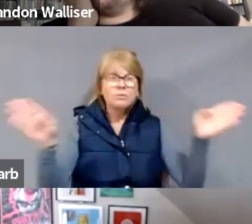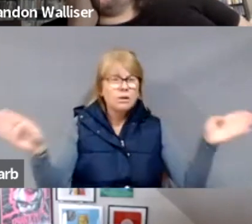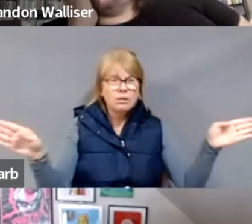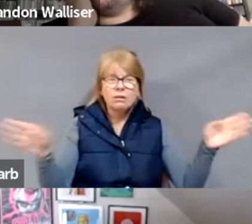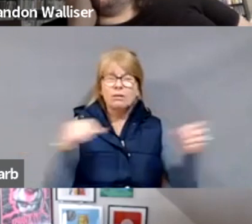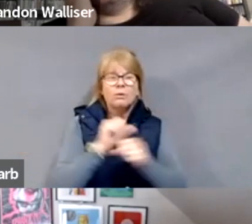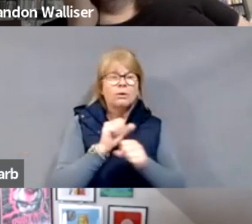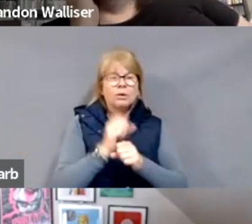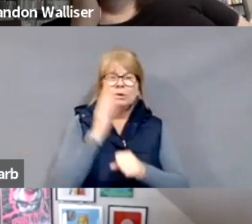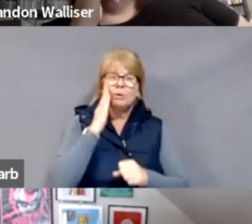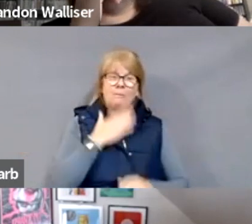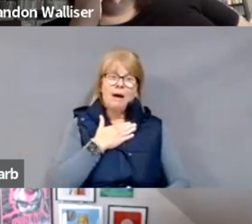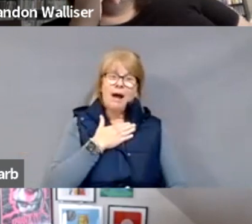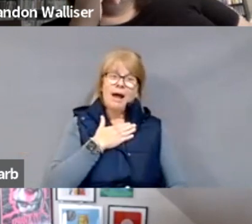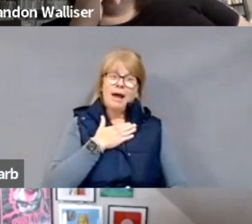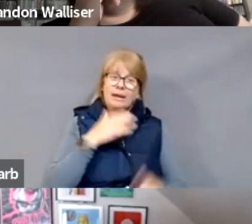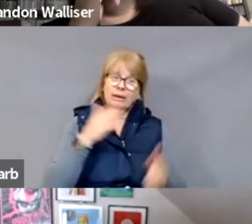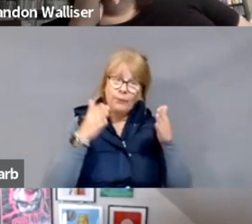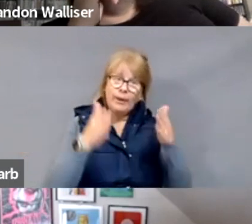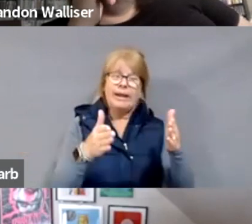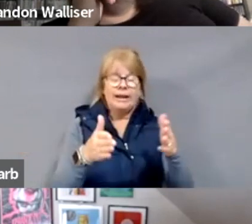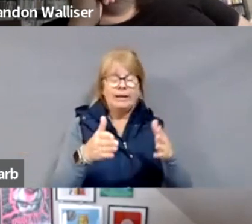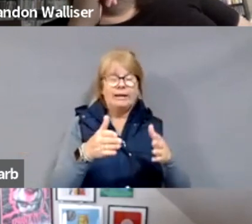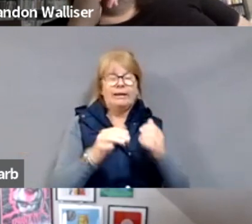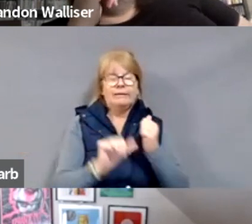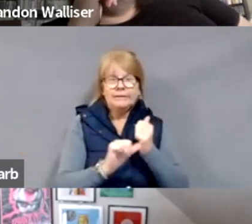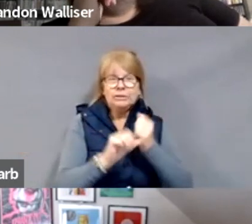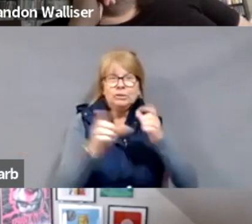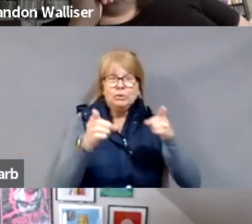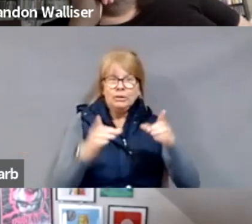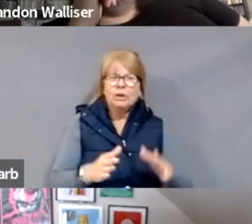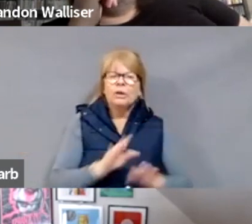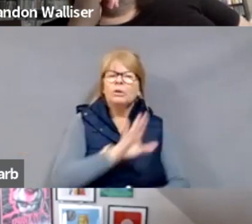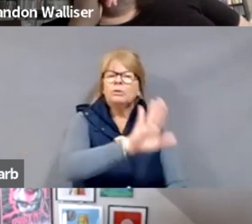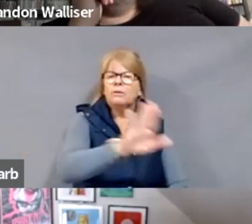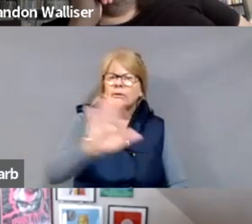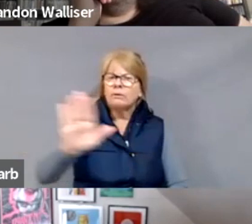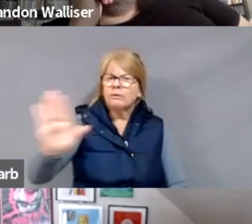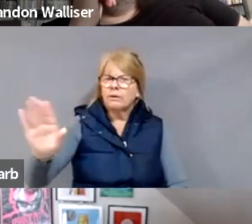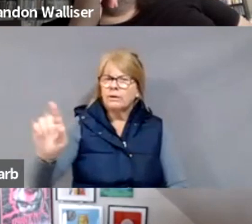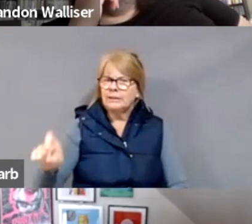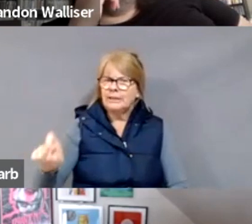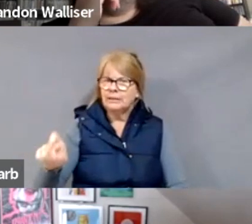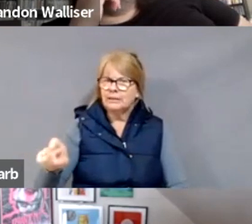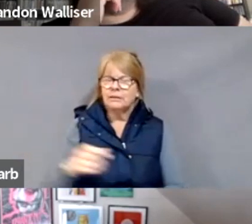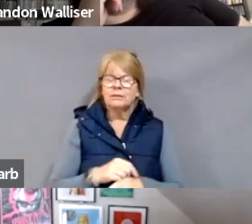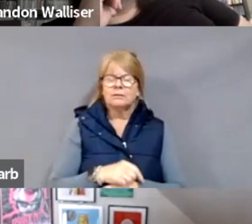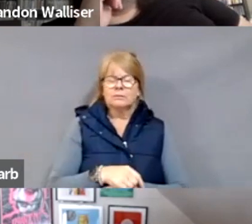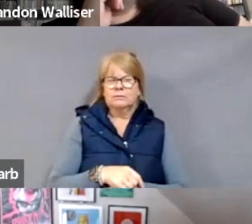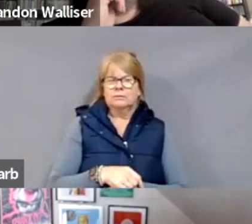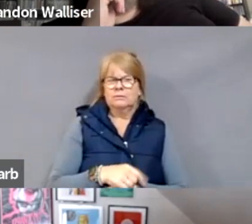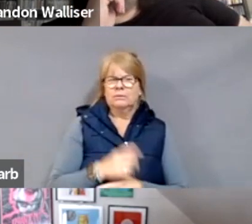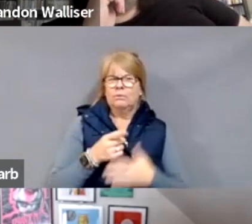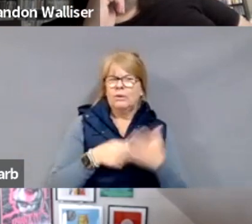as an artistic director, it helps me to understand what your needs are, what you're looking to have fulfilled, what